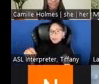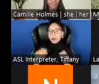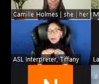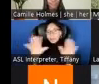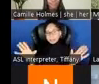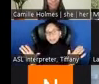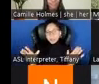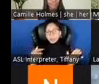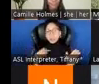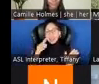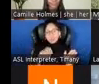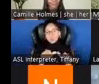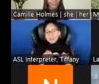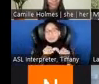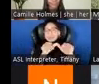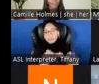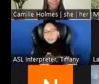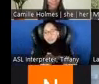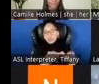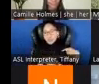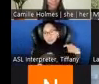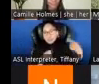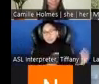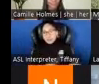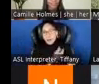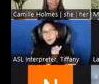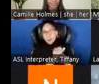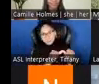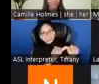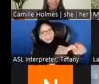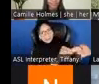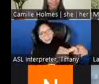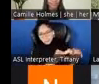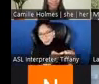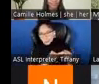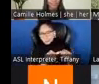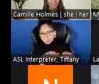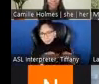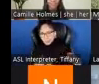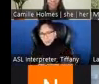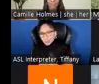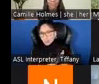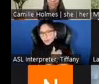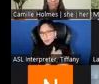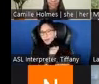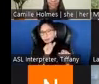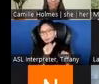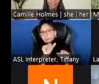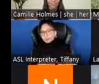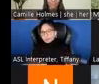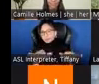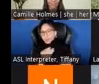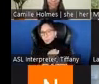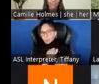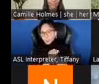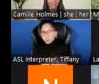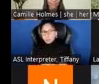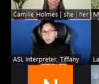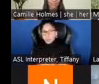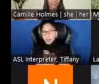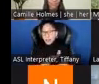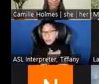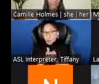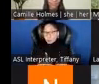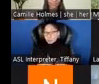It doesn't discount the work that we're doing. We still have to work to address the immediate needs of our survivors. We